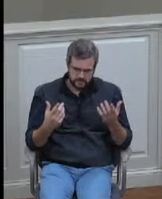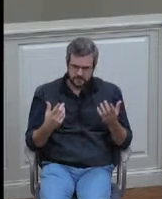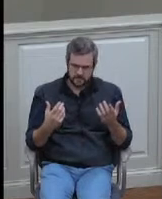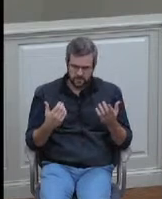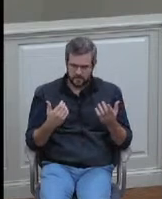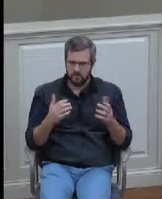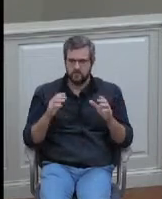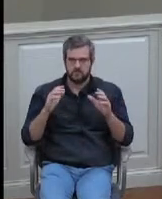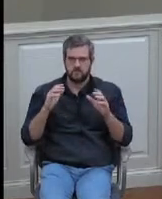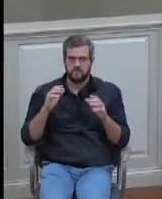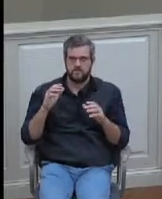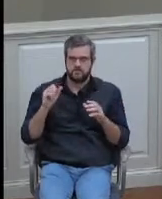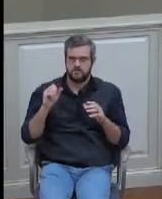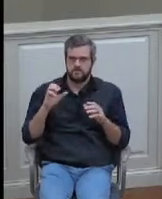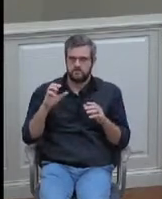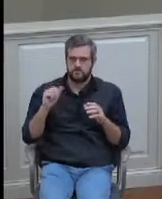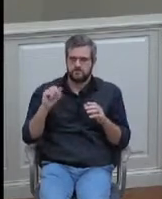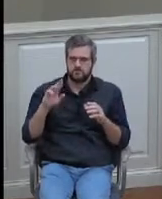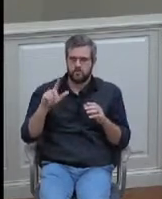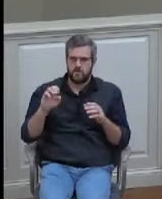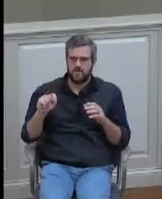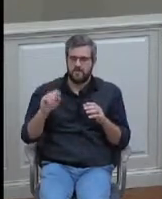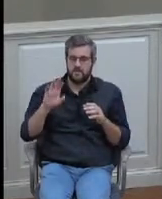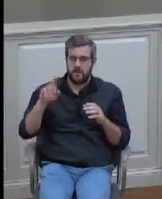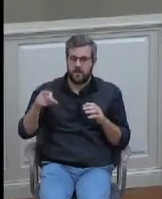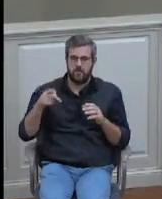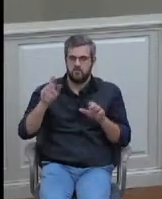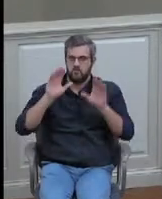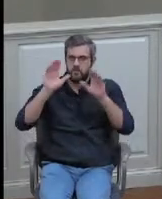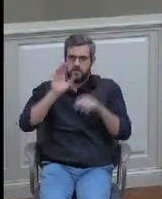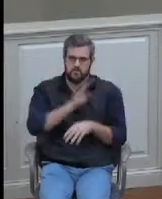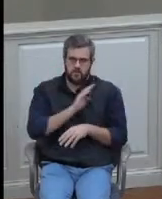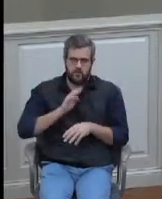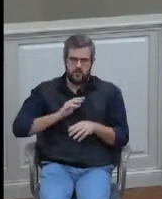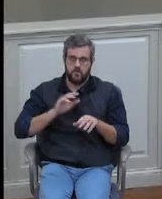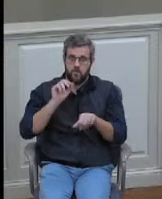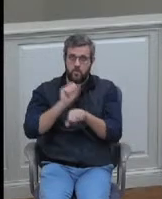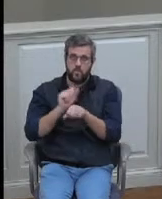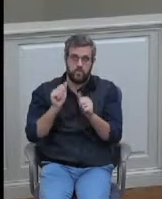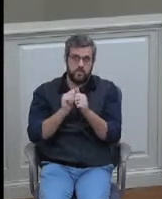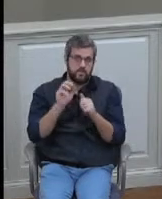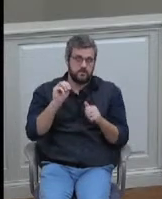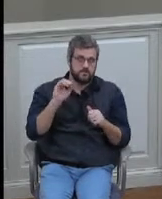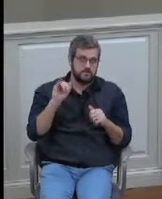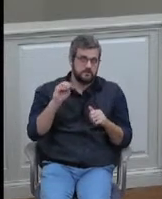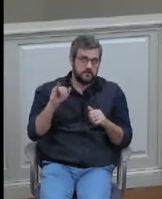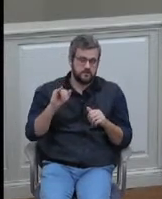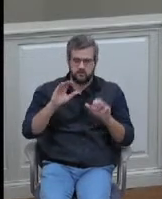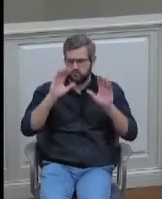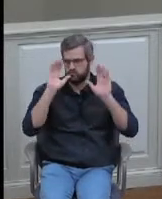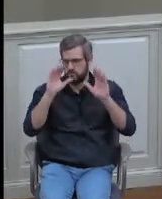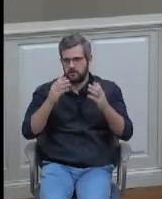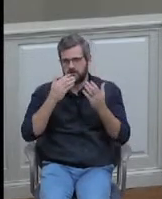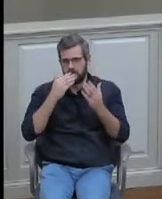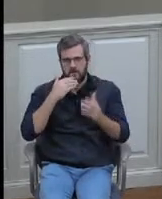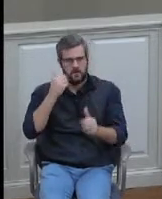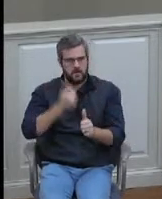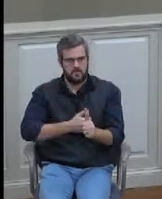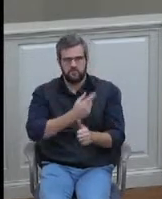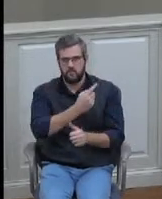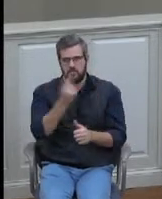great board at Scarlet Cup, and it's been great working with Mimi. So I just want to thank everybody who